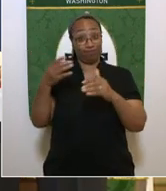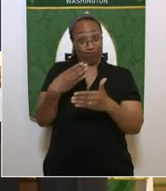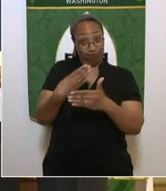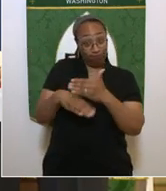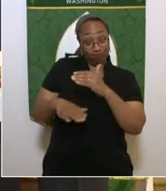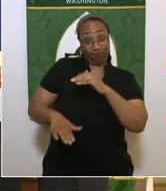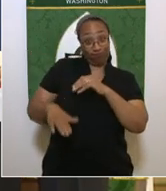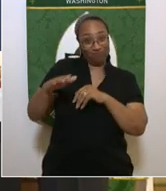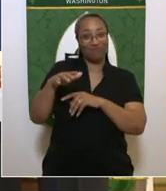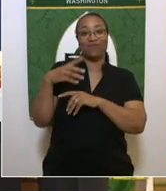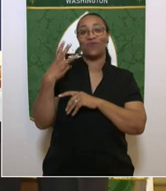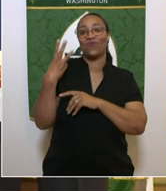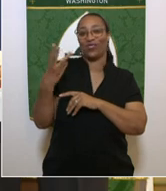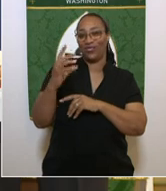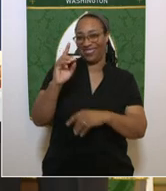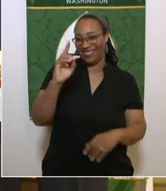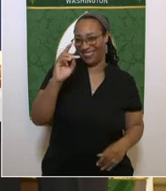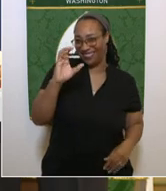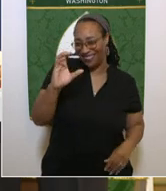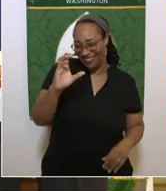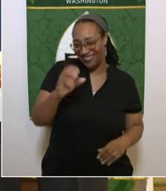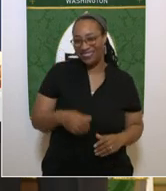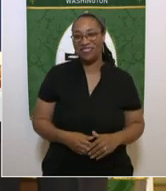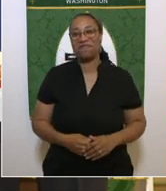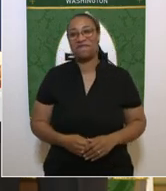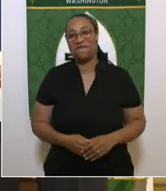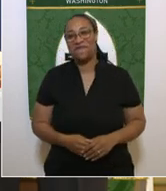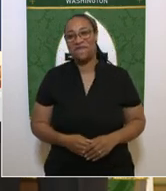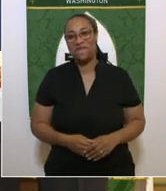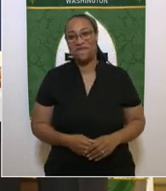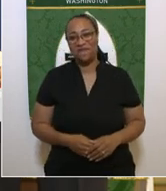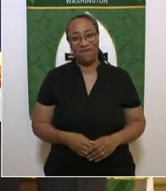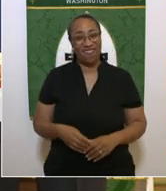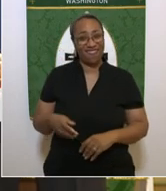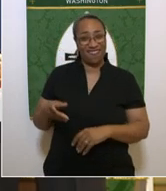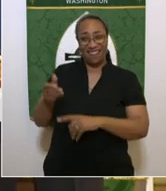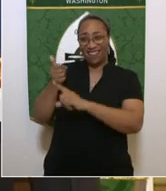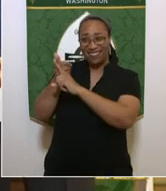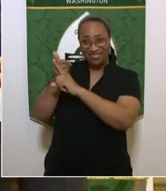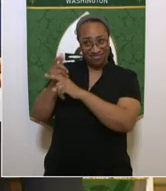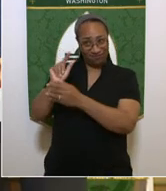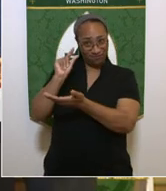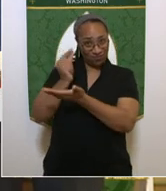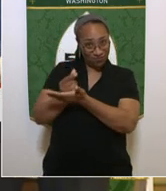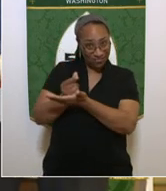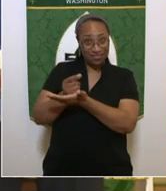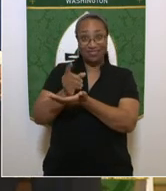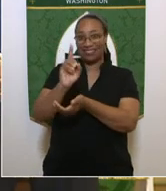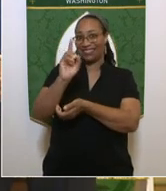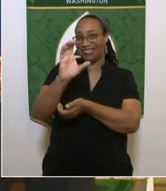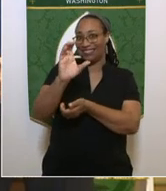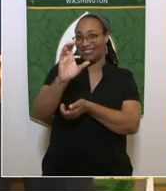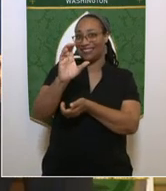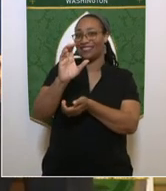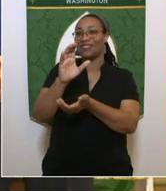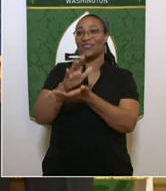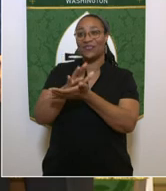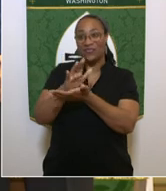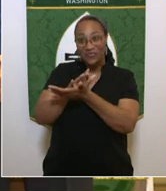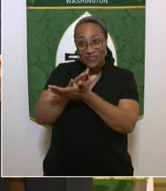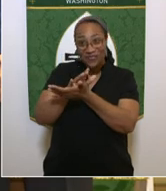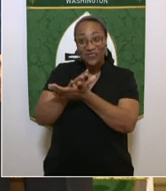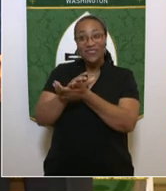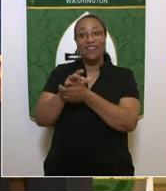Bowser went on to earn her undergraduate degree from Chatham University, followed by